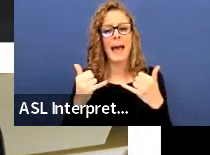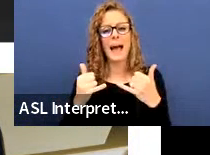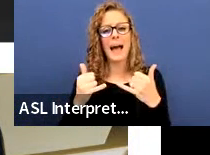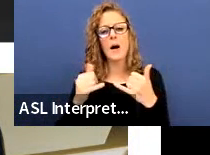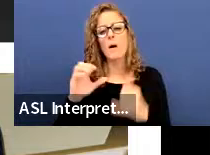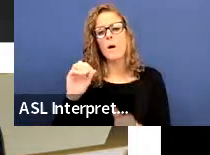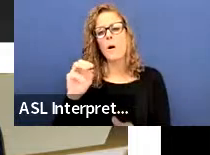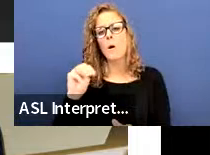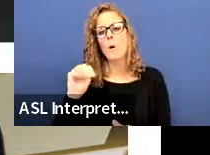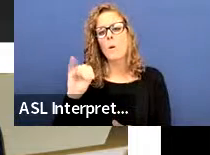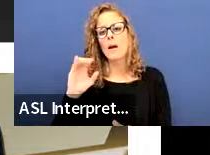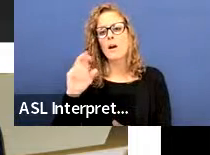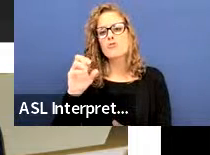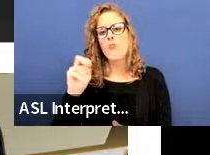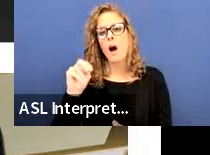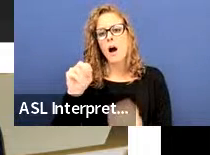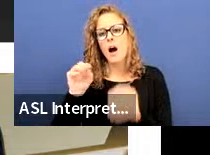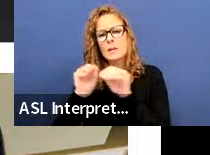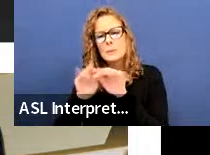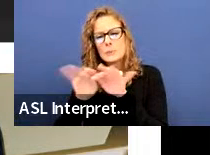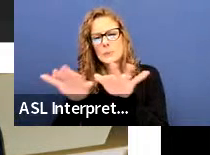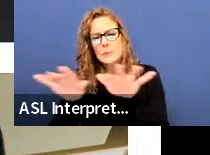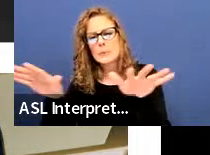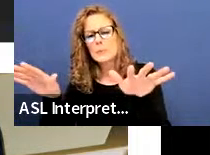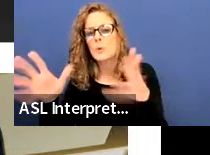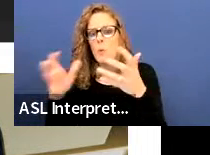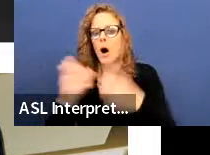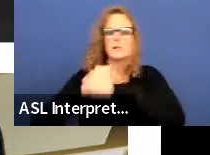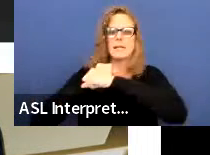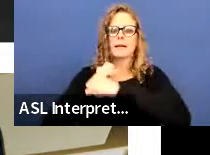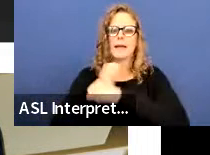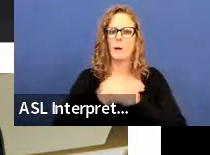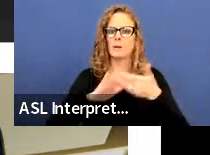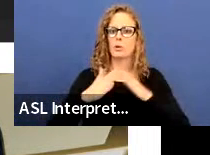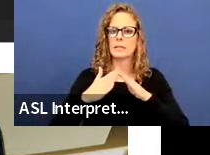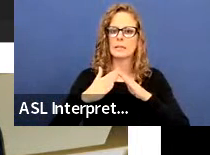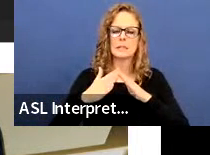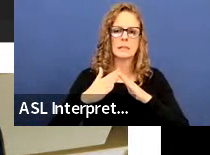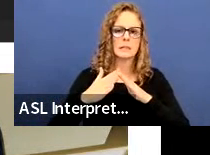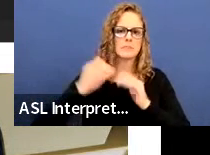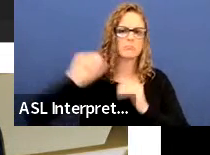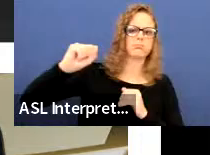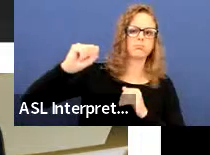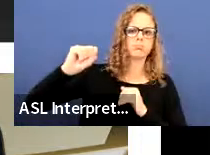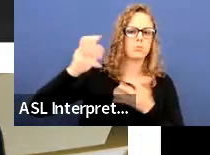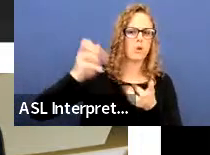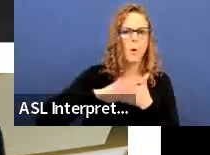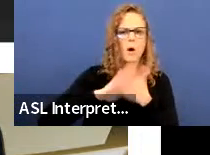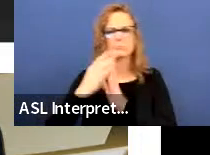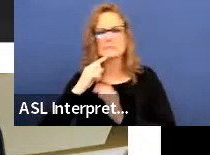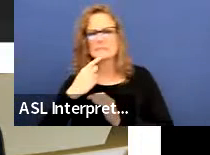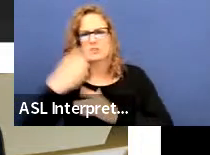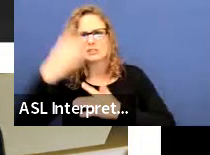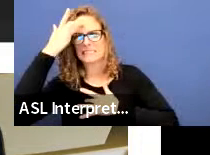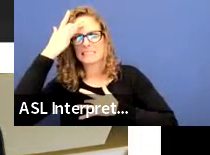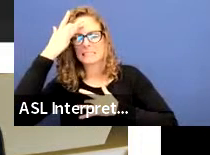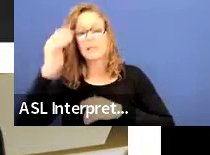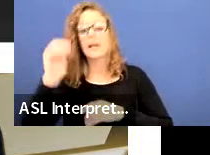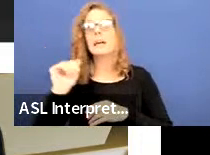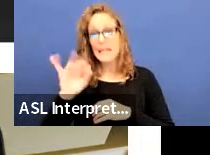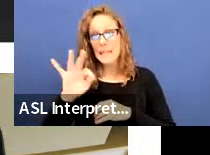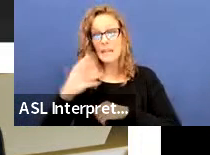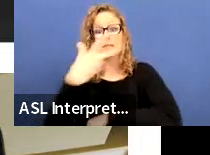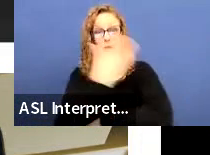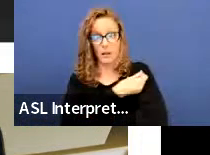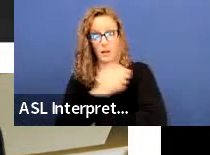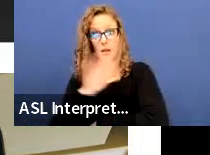much protection in our communities as possible against severe disease. And if they do, boosters do help